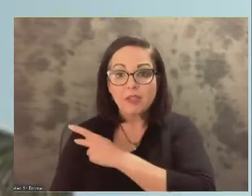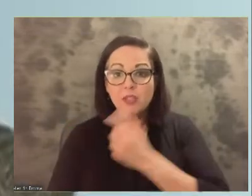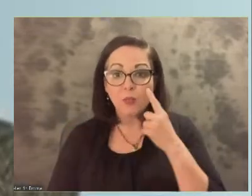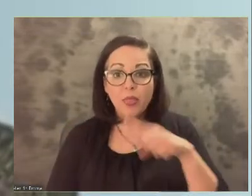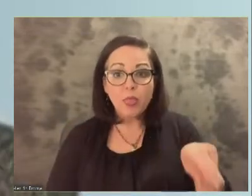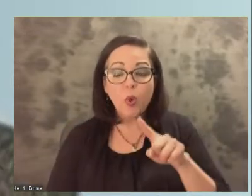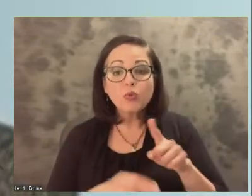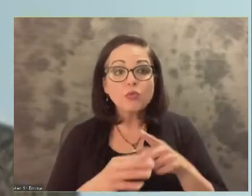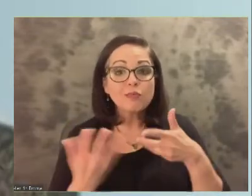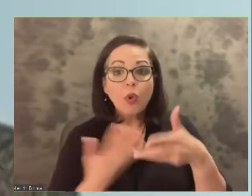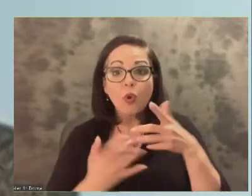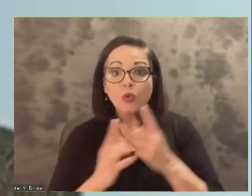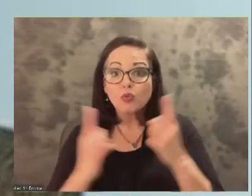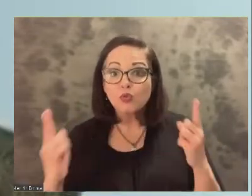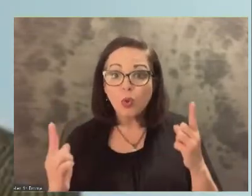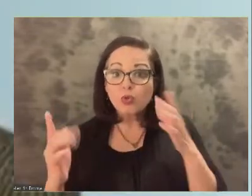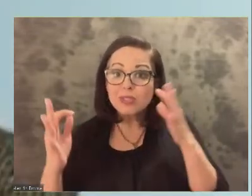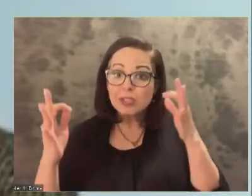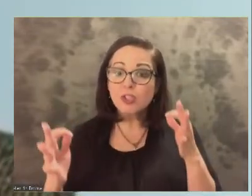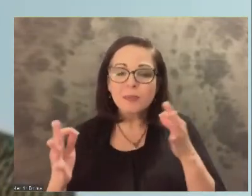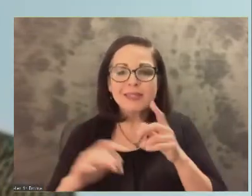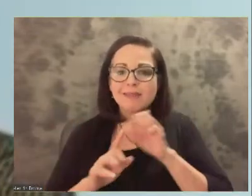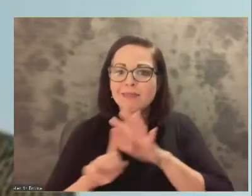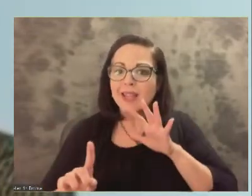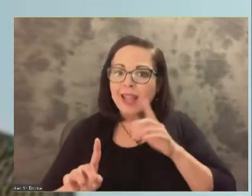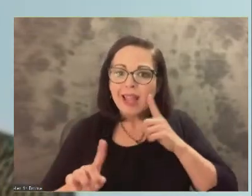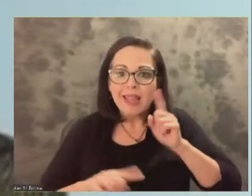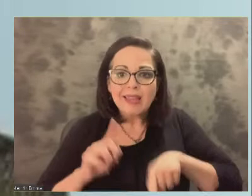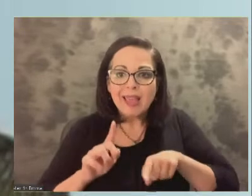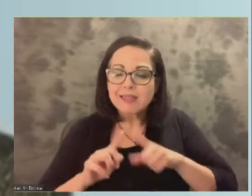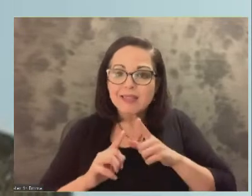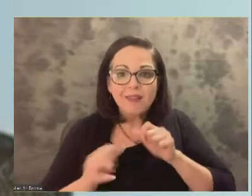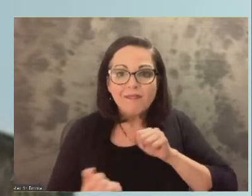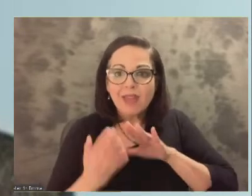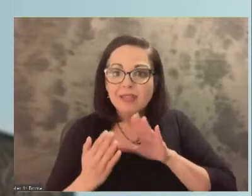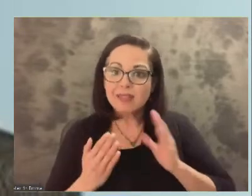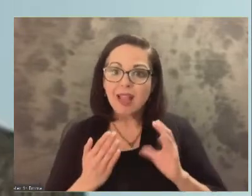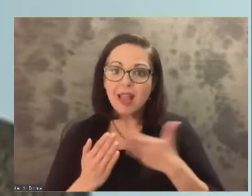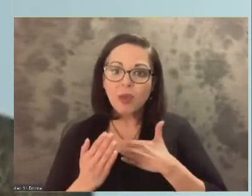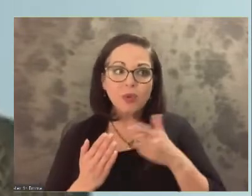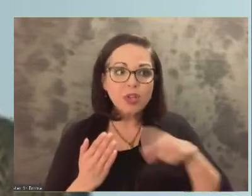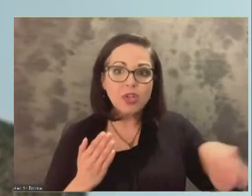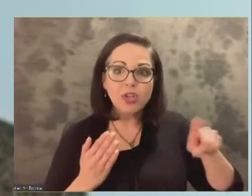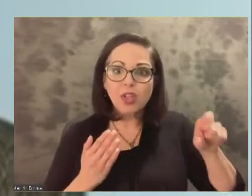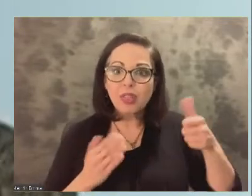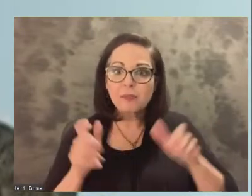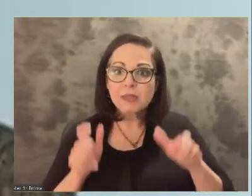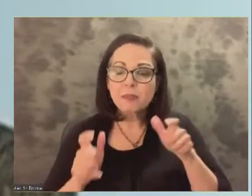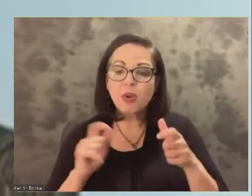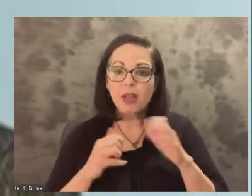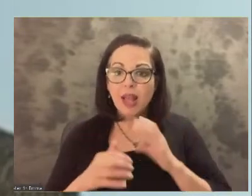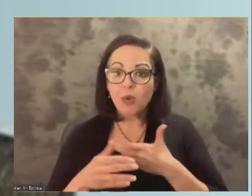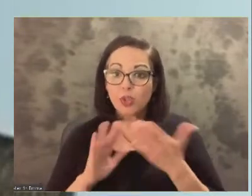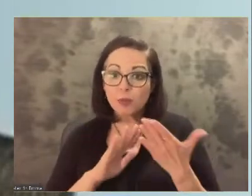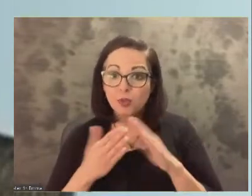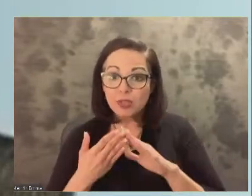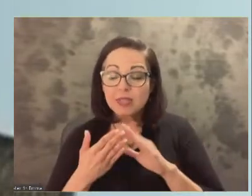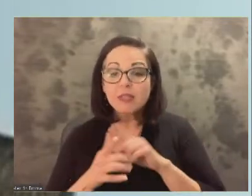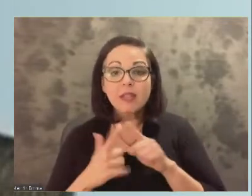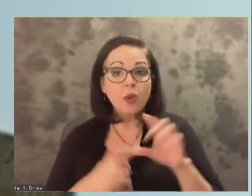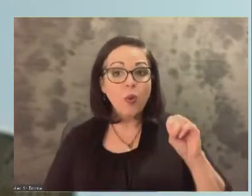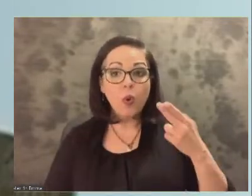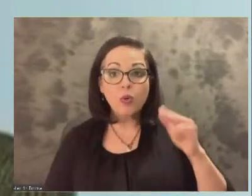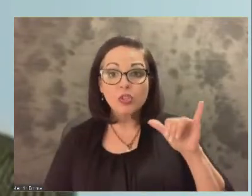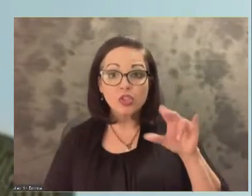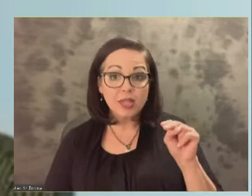social determinants of health and other challenges facing our communities. So OCHIN stands ready to be a resource